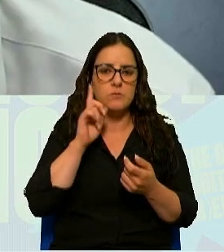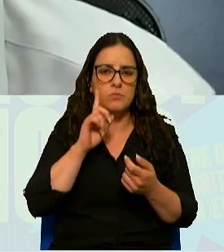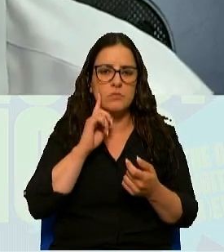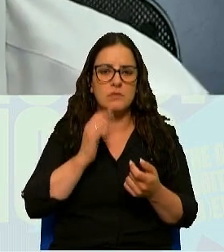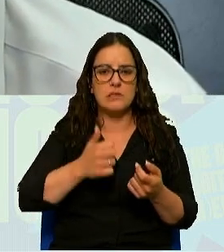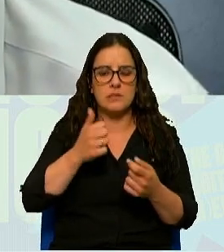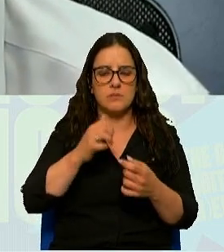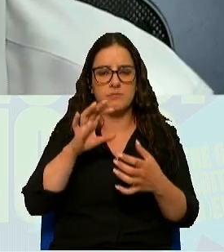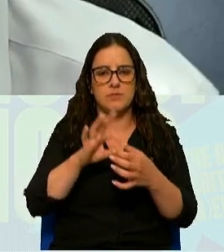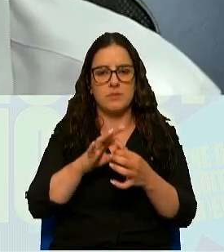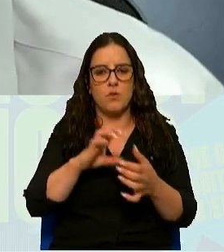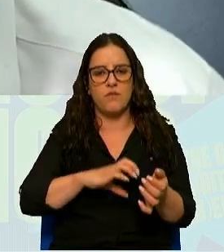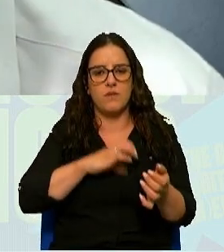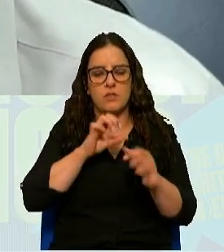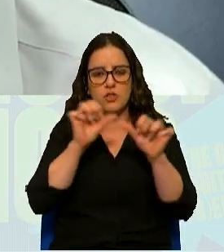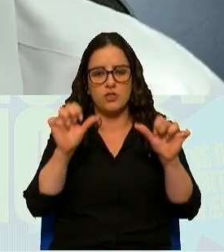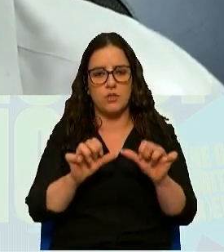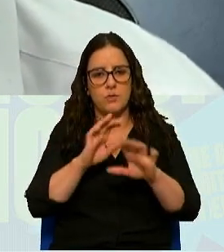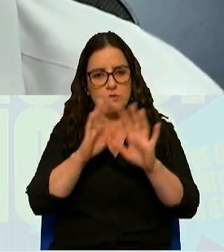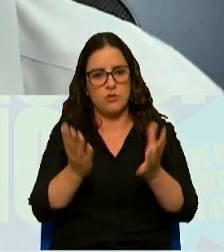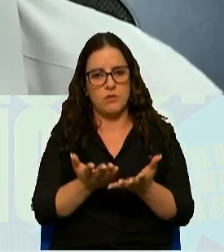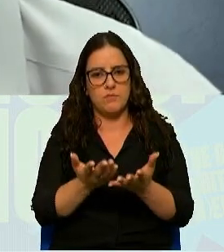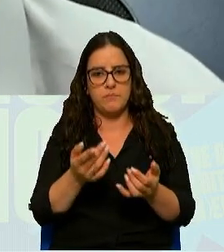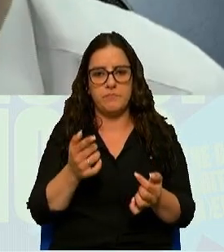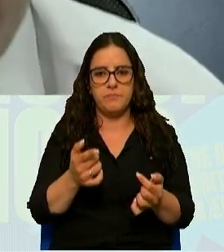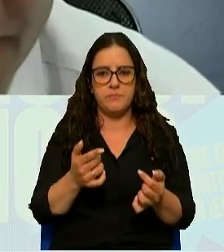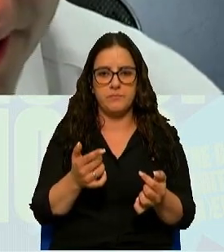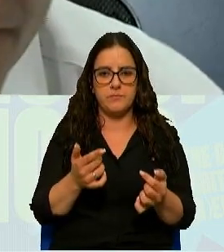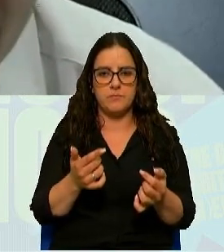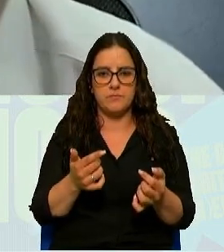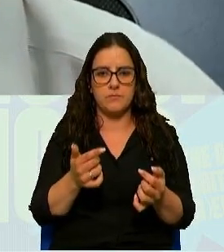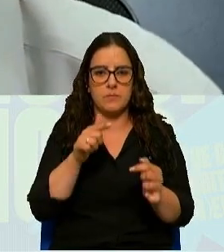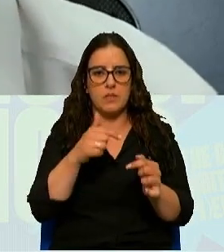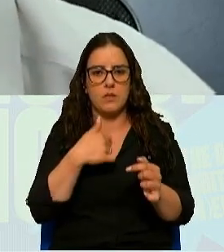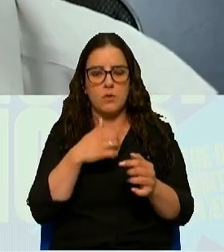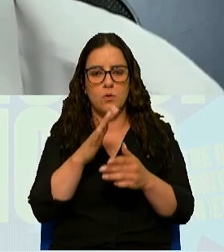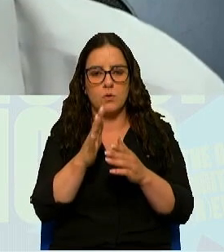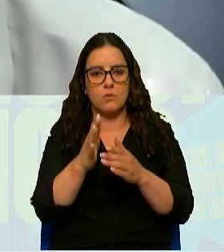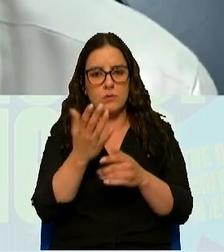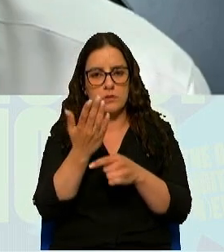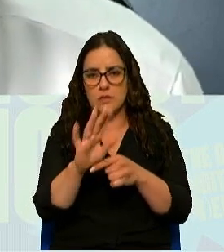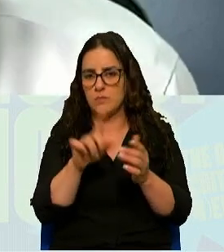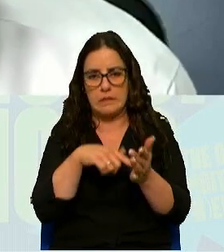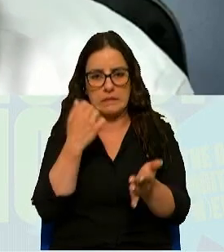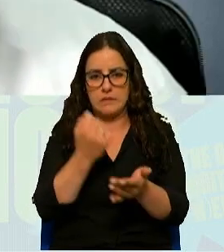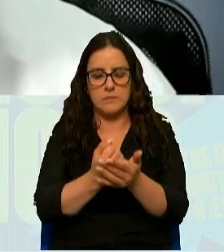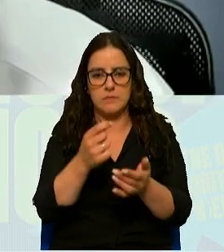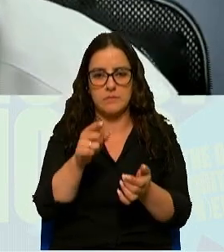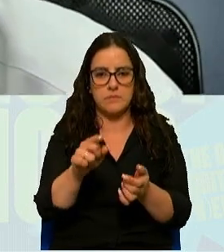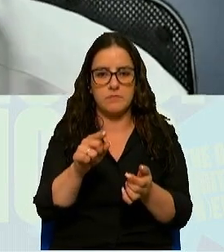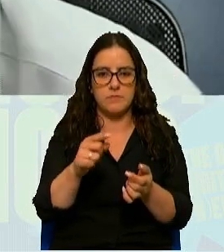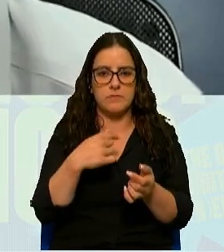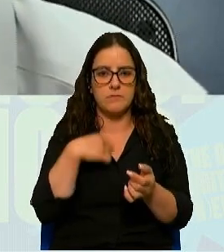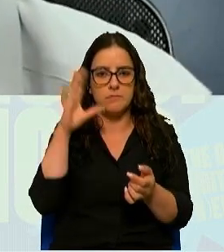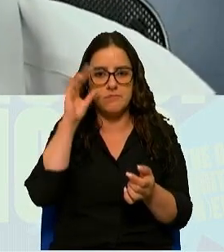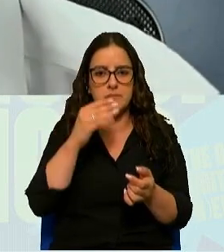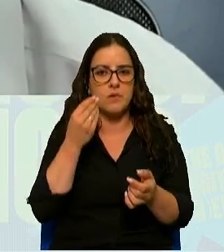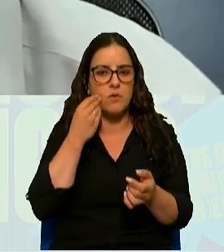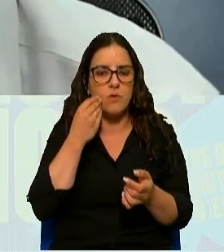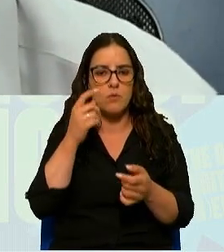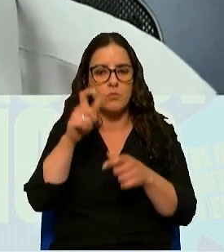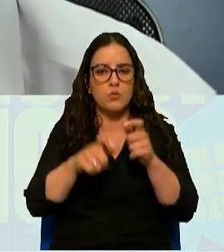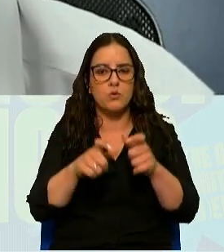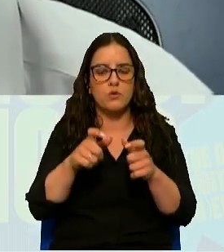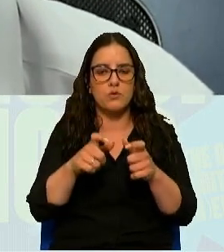in systems generally. So I always use the example that I don't know how pilots are trained